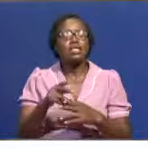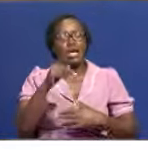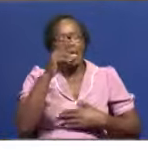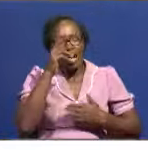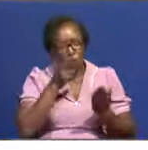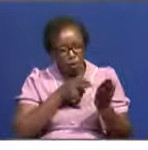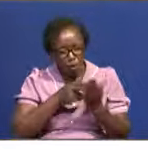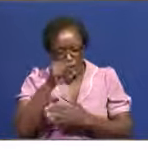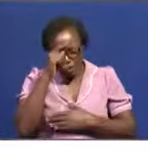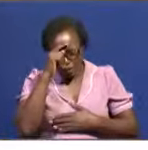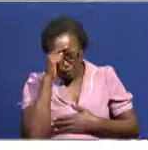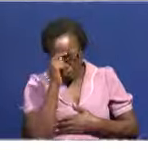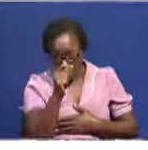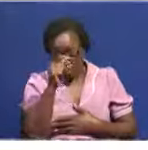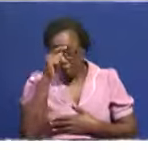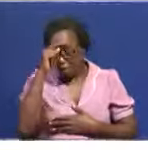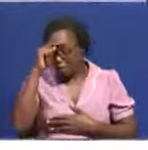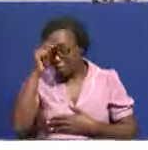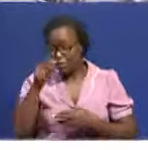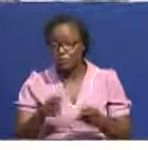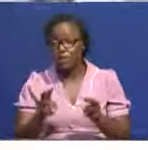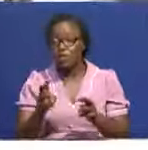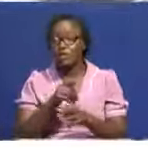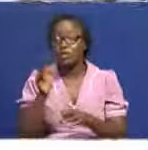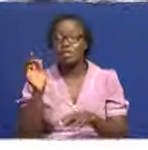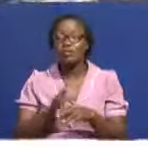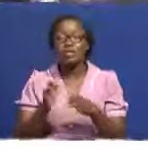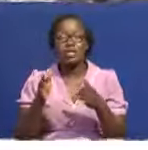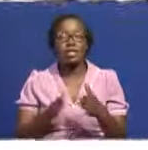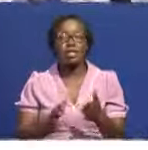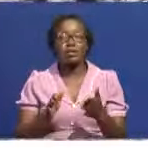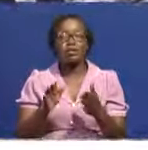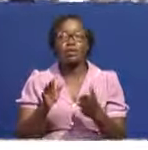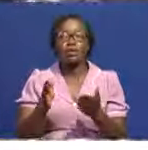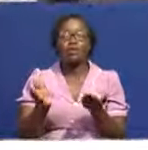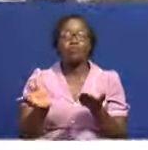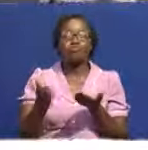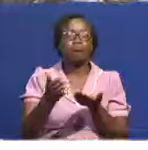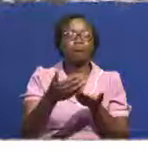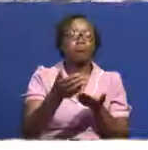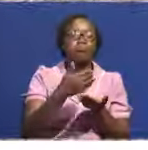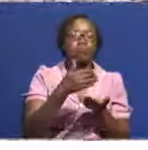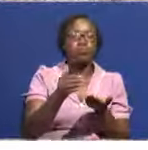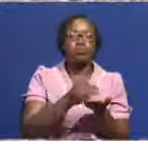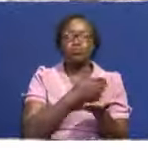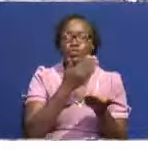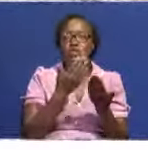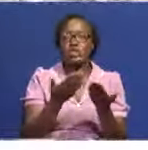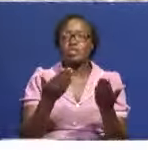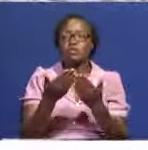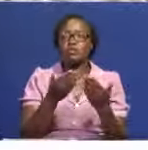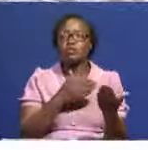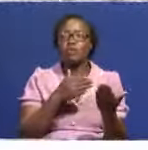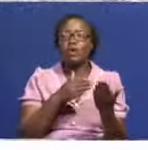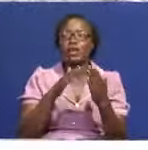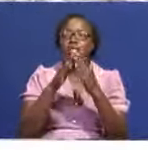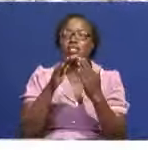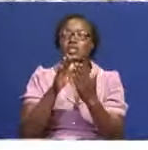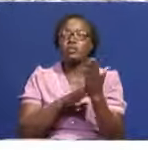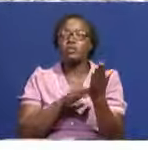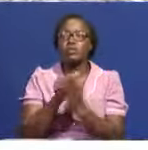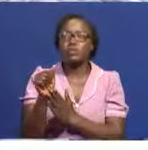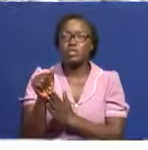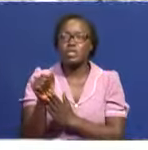humane manner and that those affected were allowed to remove their belongings, by the way, before the structures